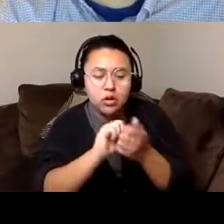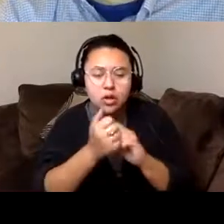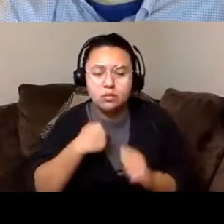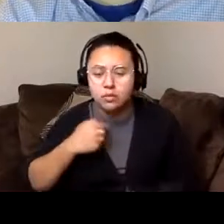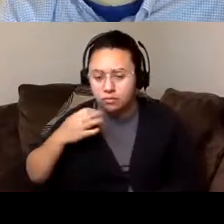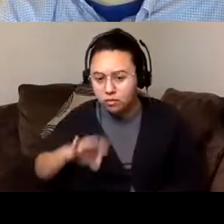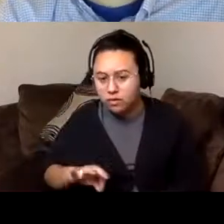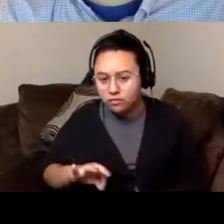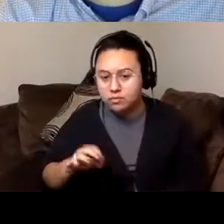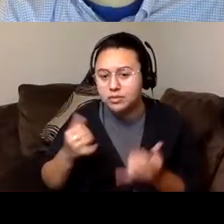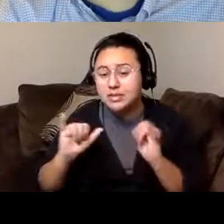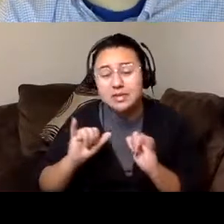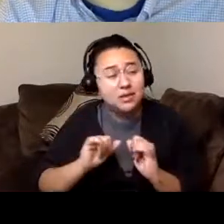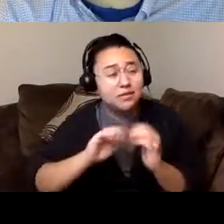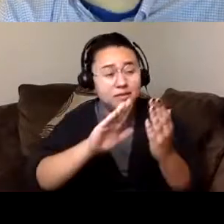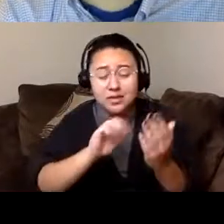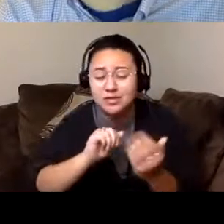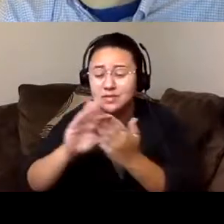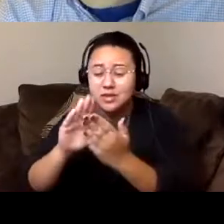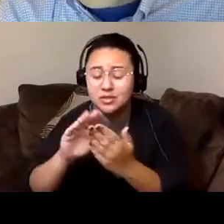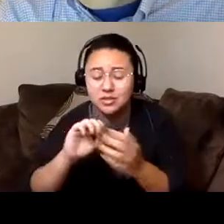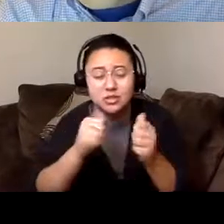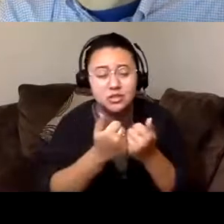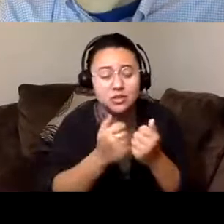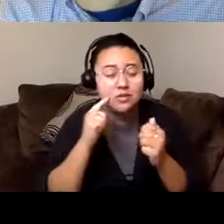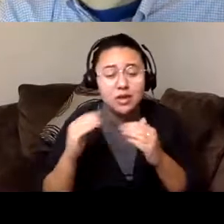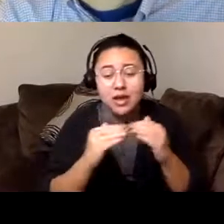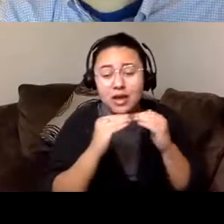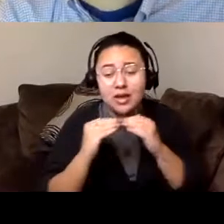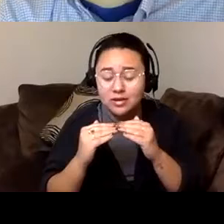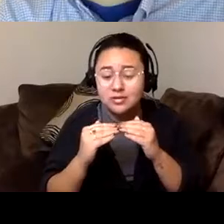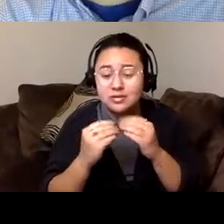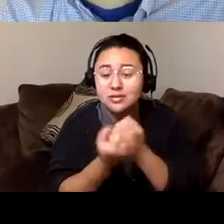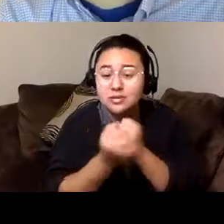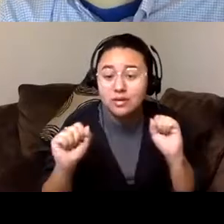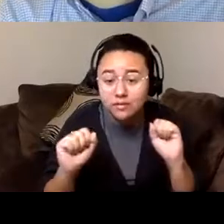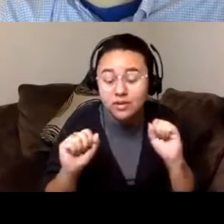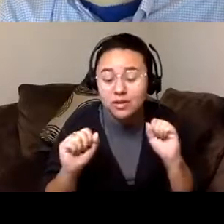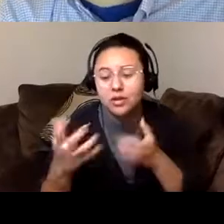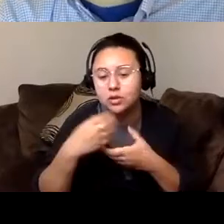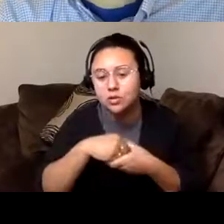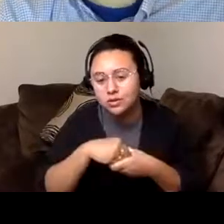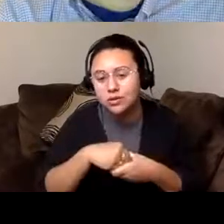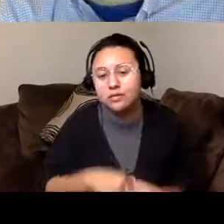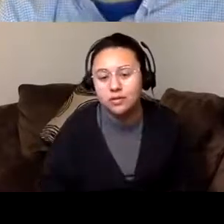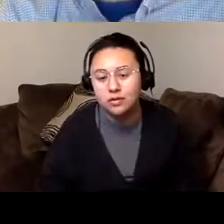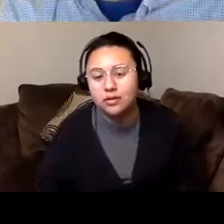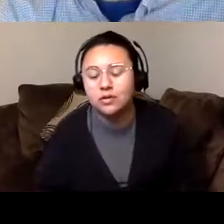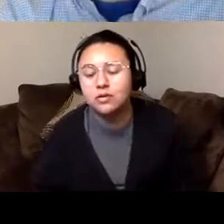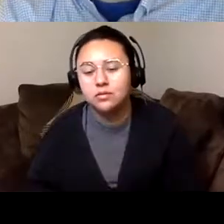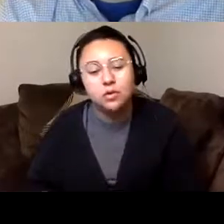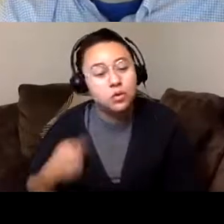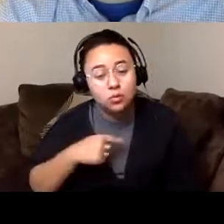facing challenges in equity and safety and inclusivity. So we're going to talk about